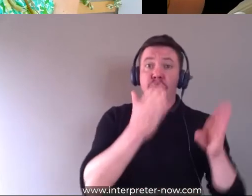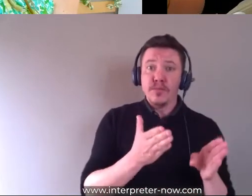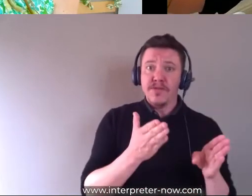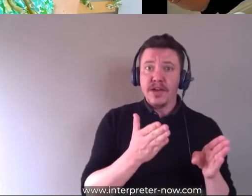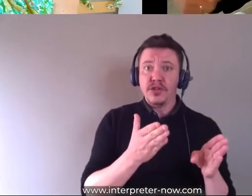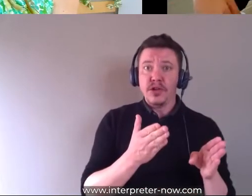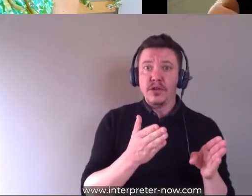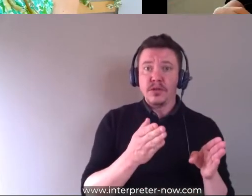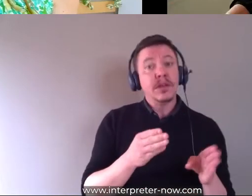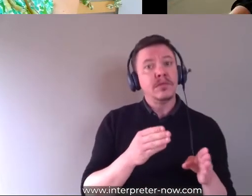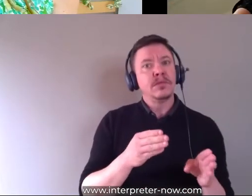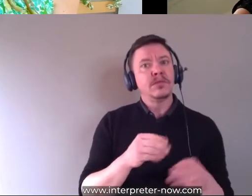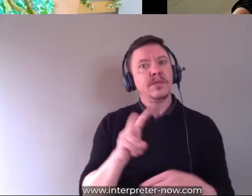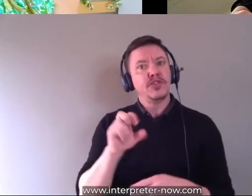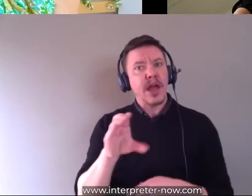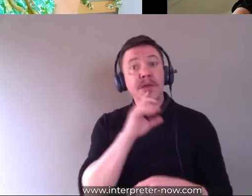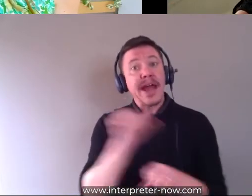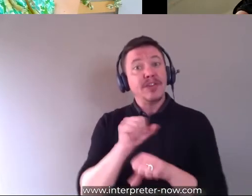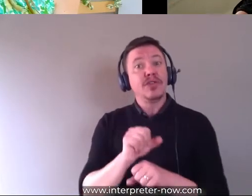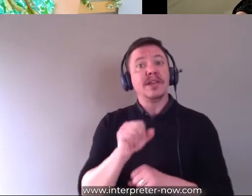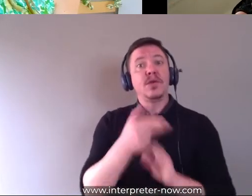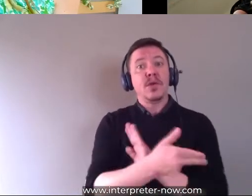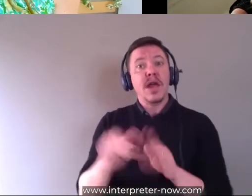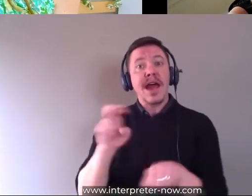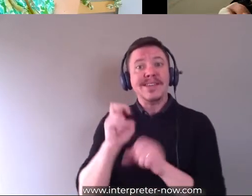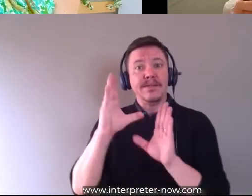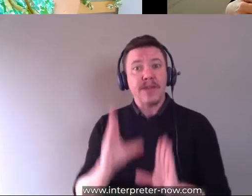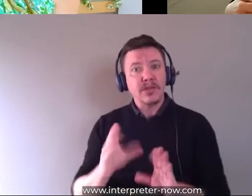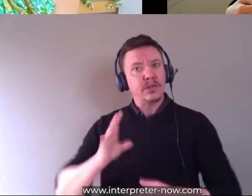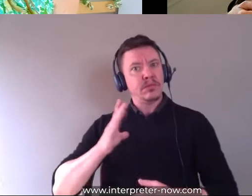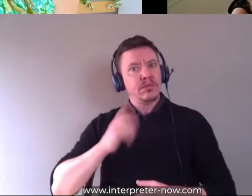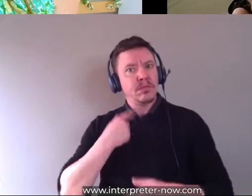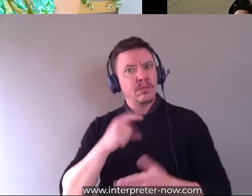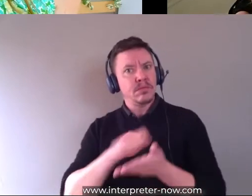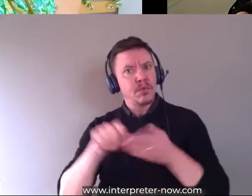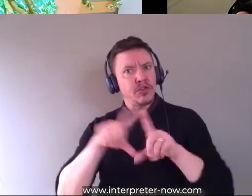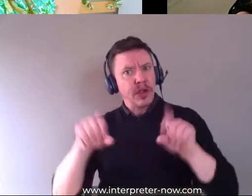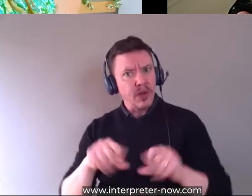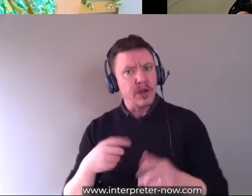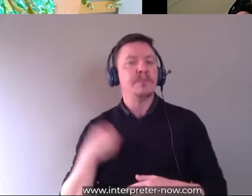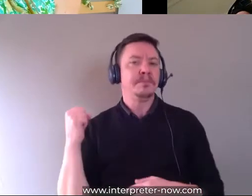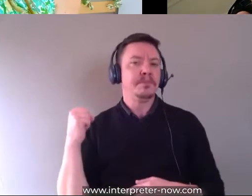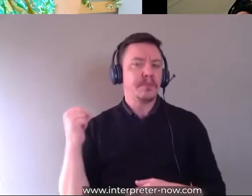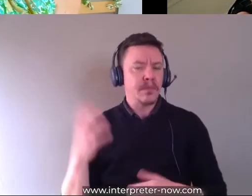venture, but actually as an investor, as a proper check writer. Because when you really look at where,